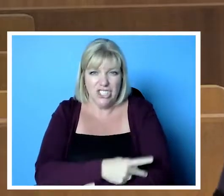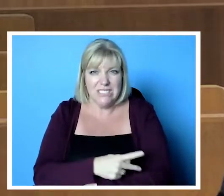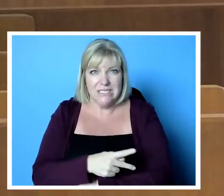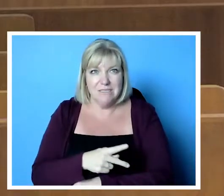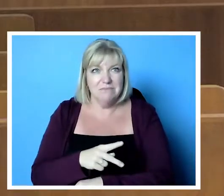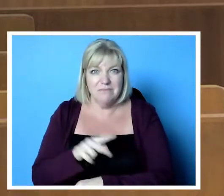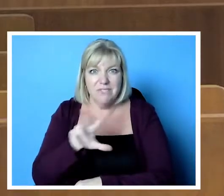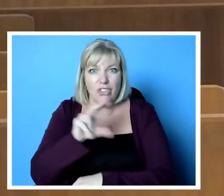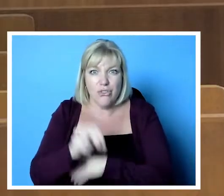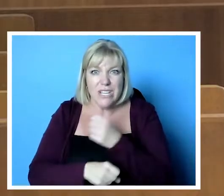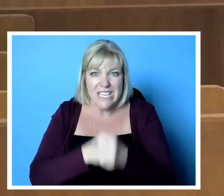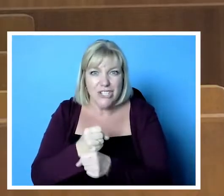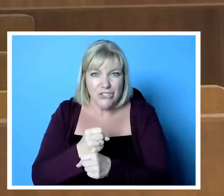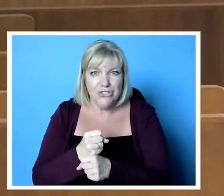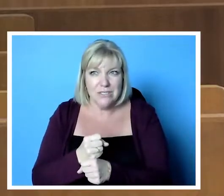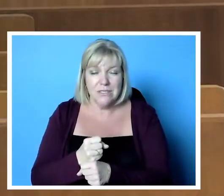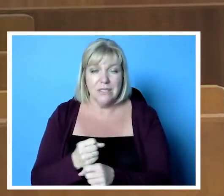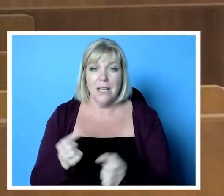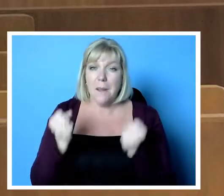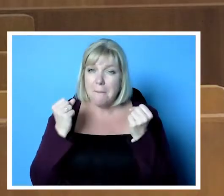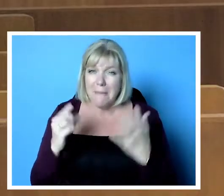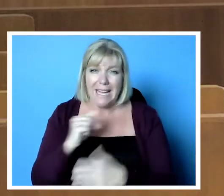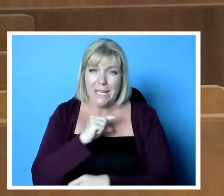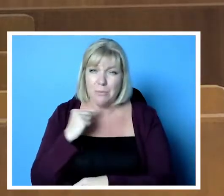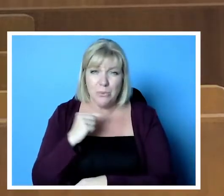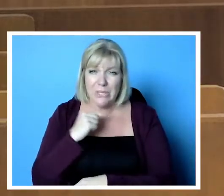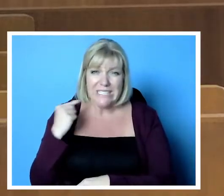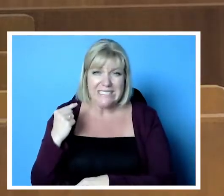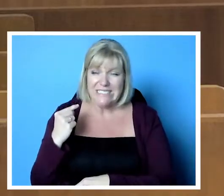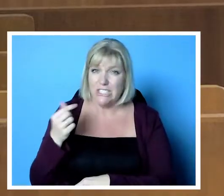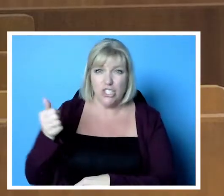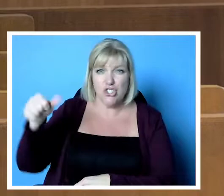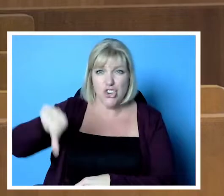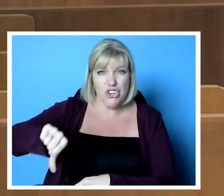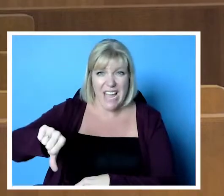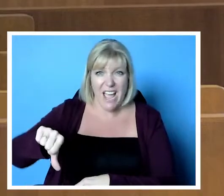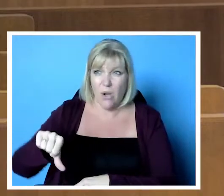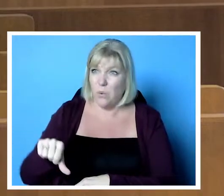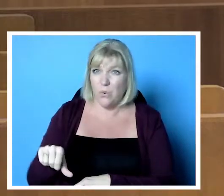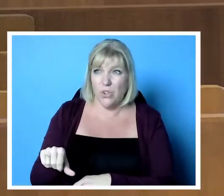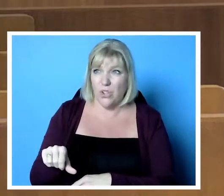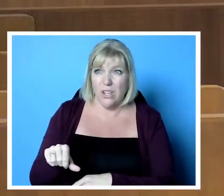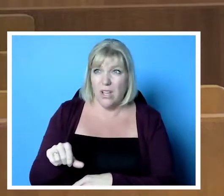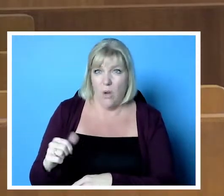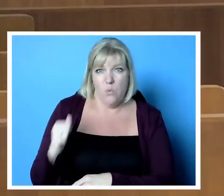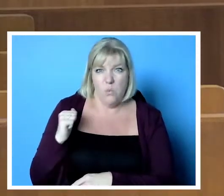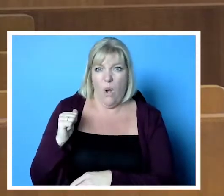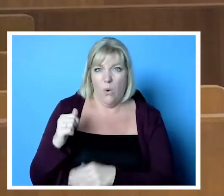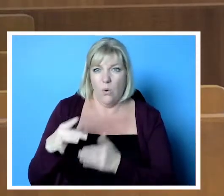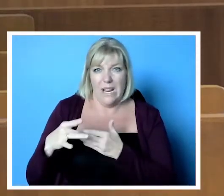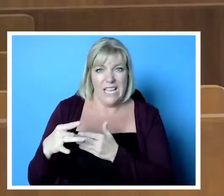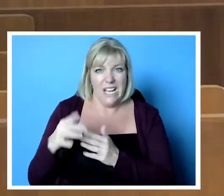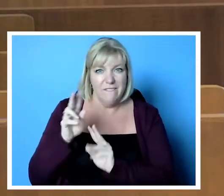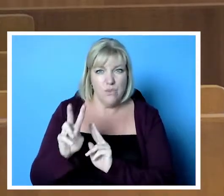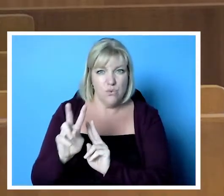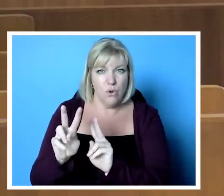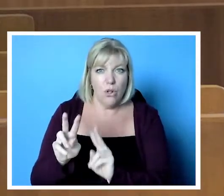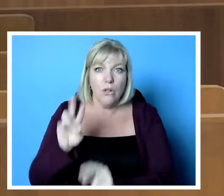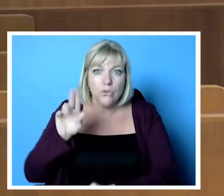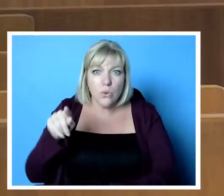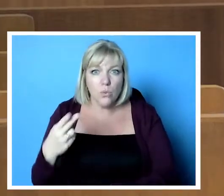was often turned down by priests to conduct the funerals of these people, and so she did them